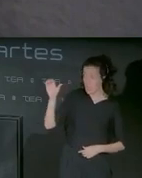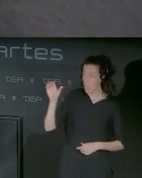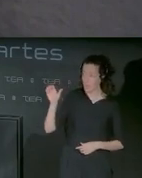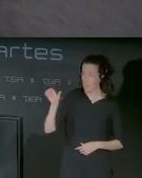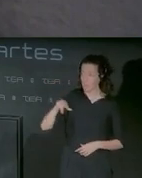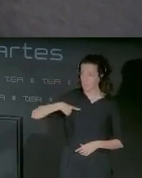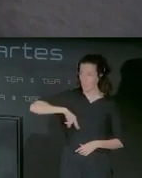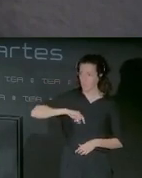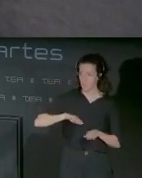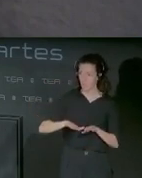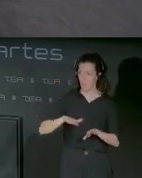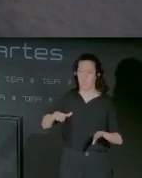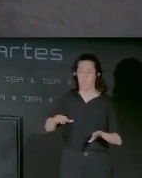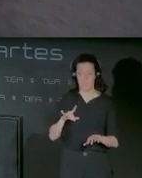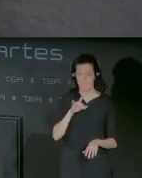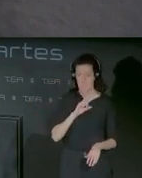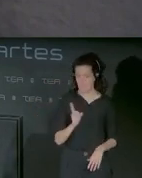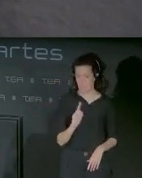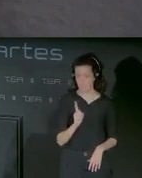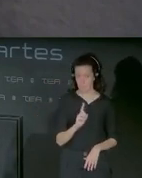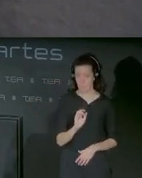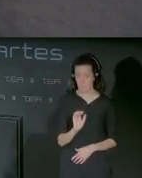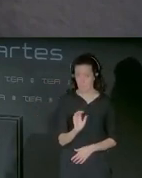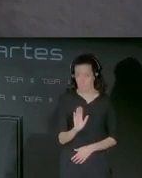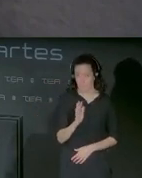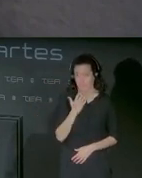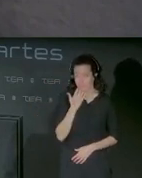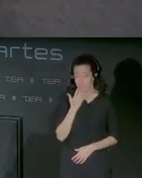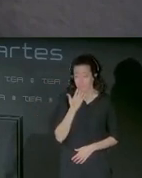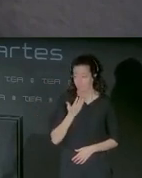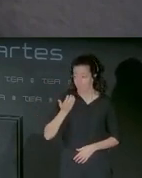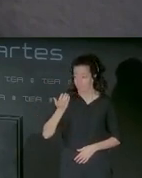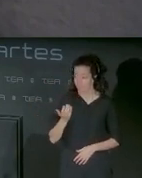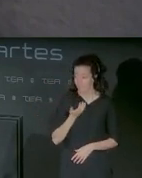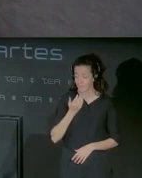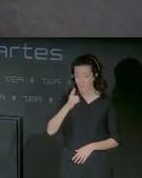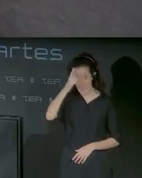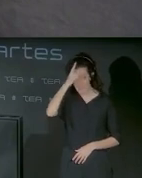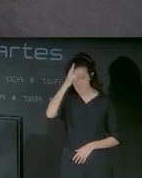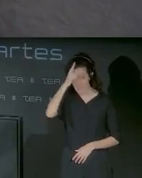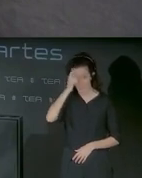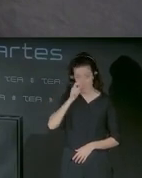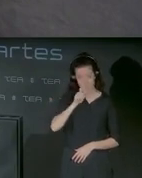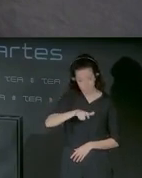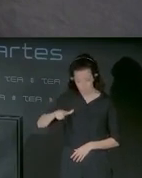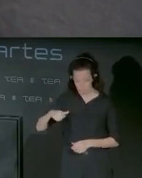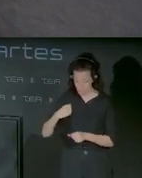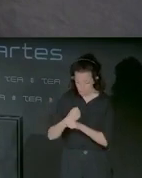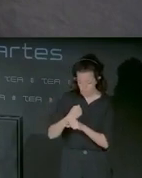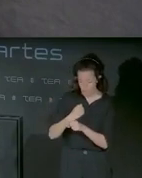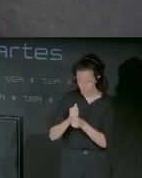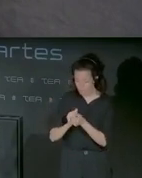Germany, most of them don't know any, which is partly because we lack AAA